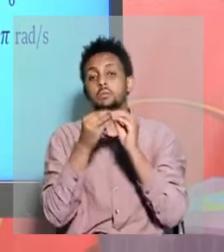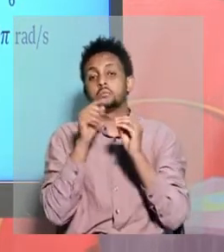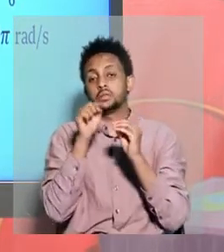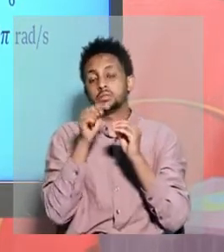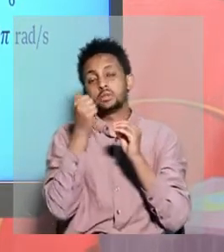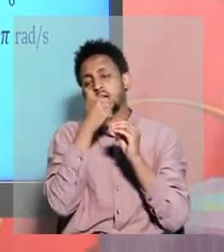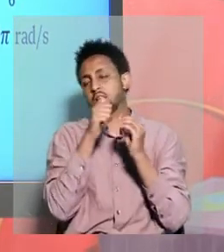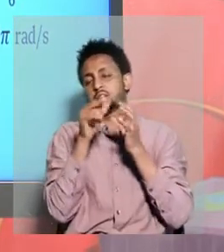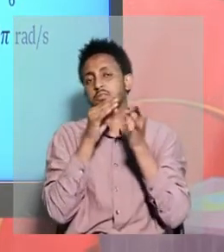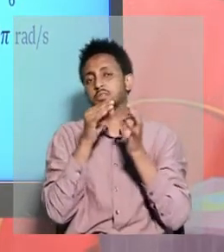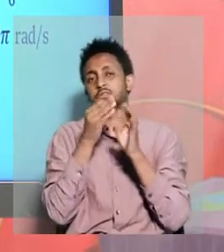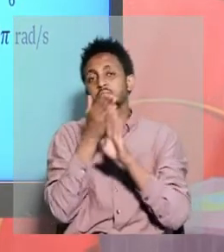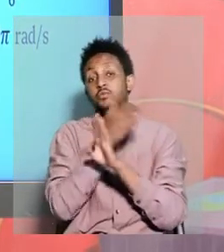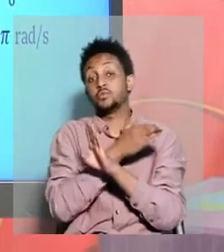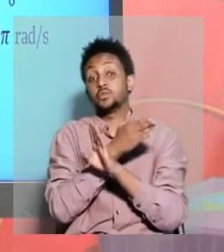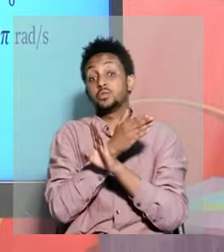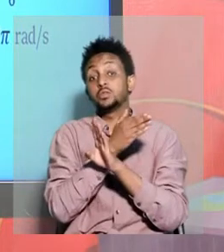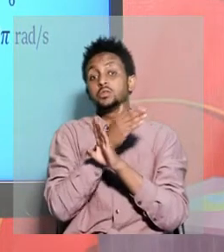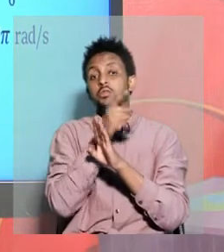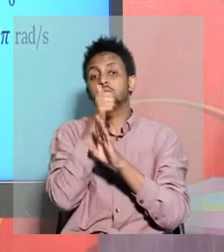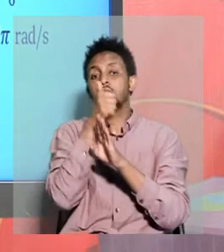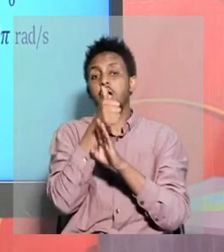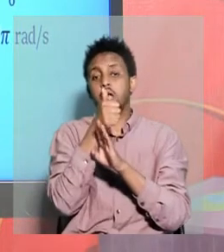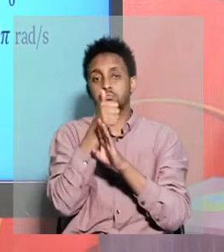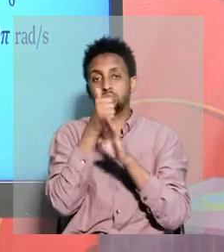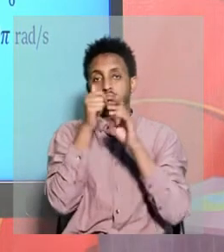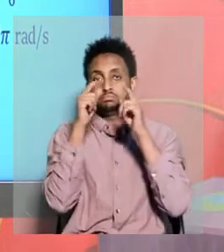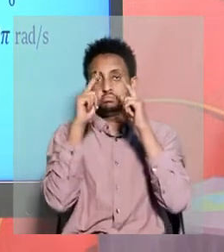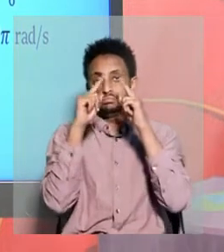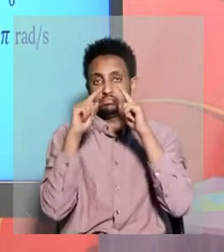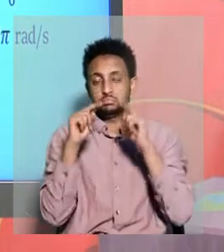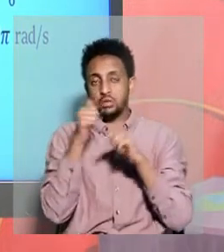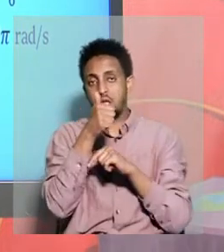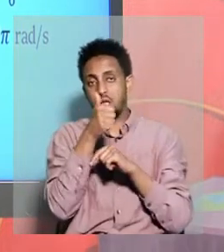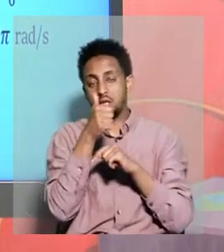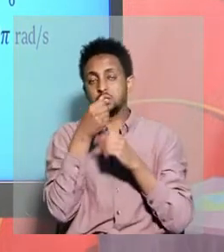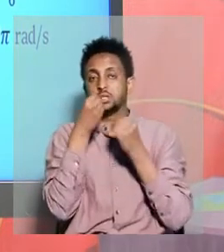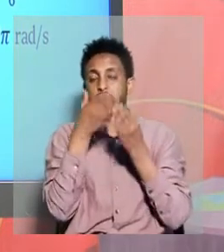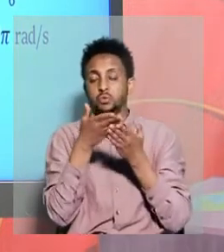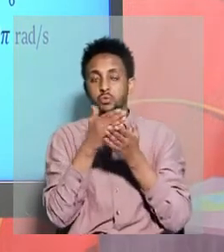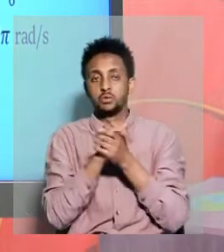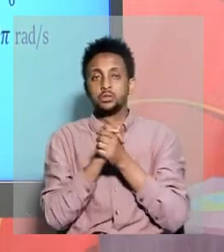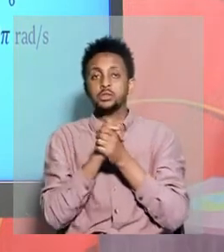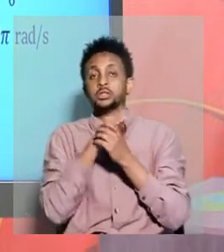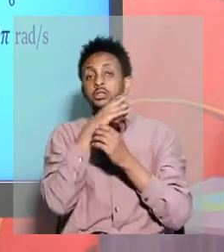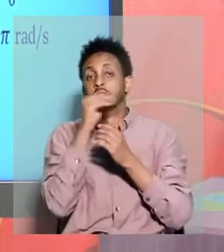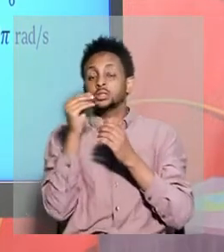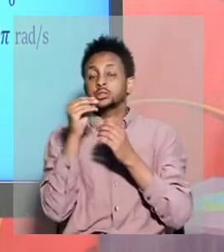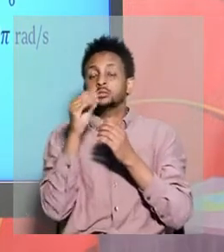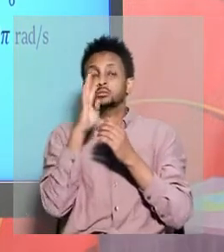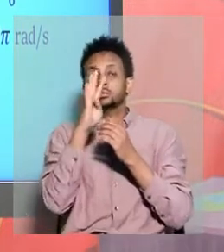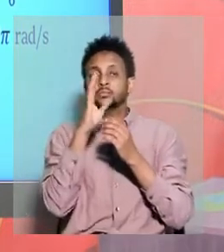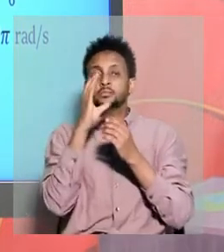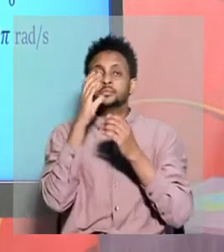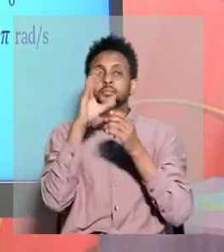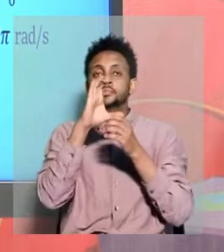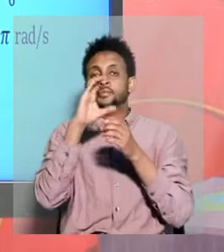or any expression before sine and cosine represents the amplitude. This is the amplitude, and it's 4